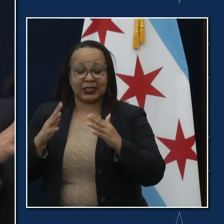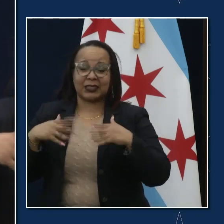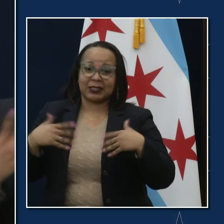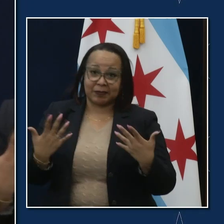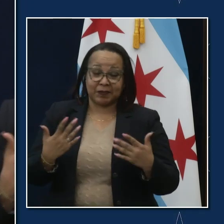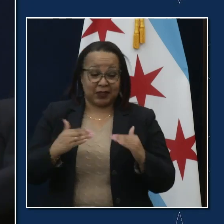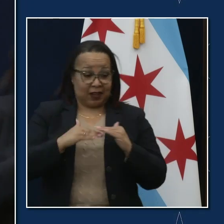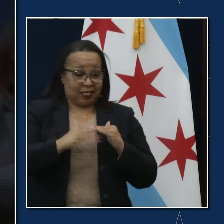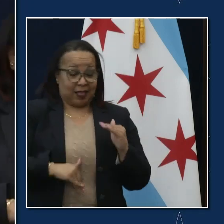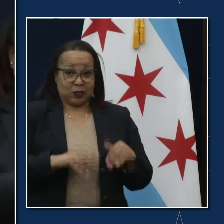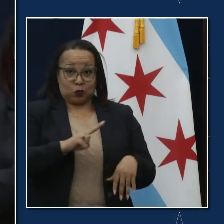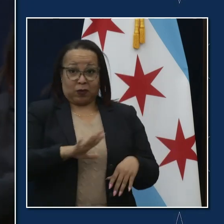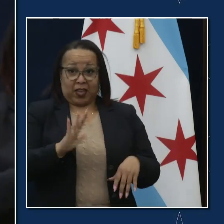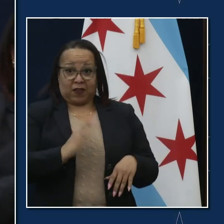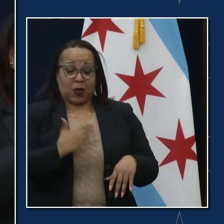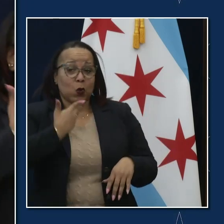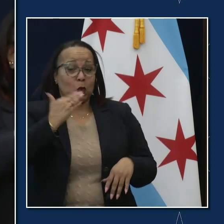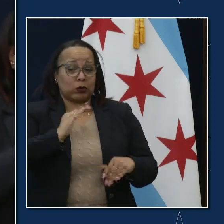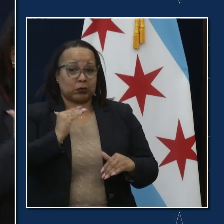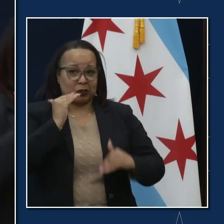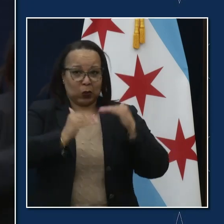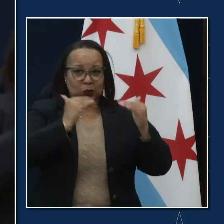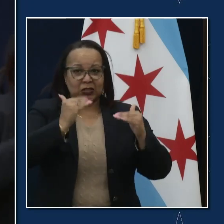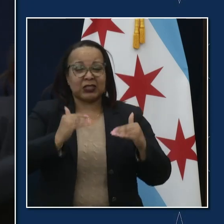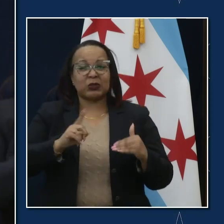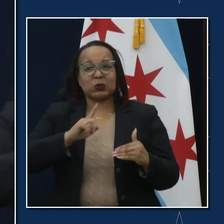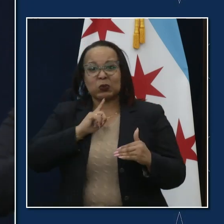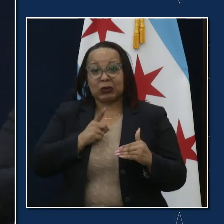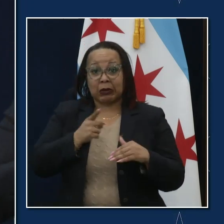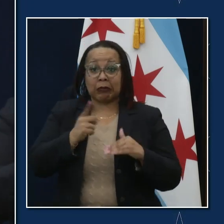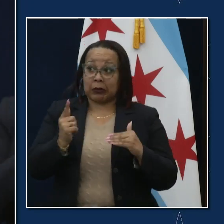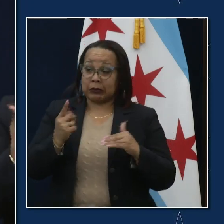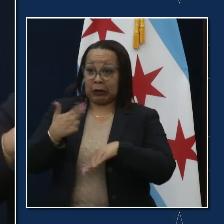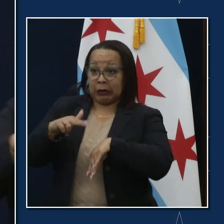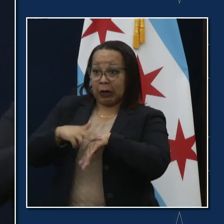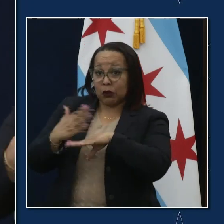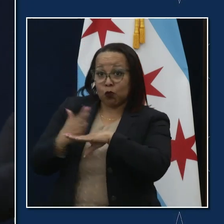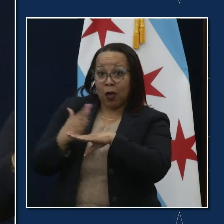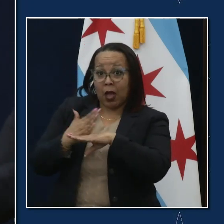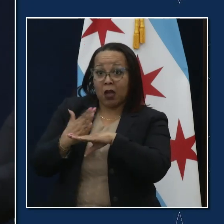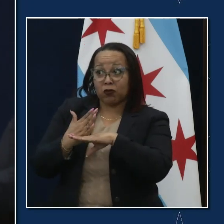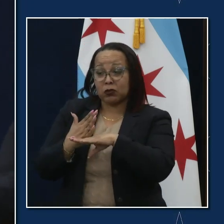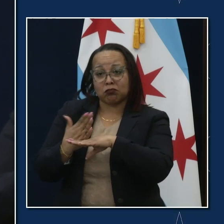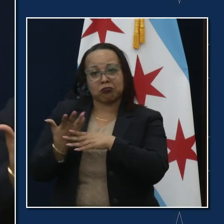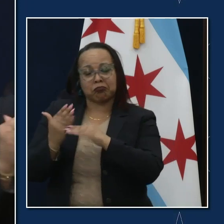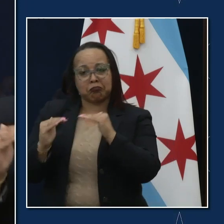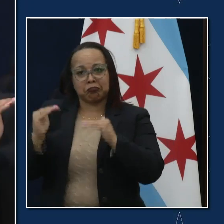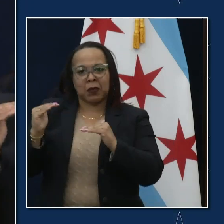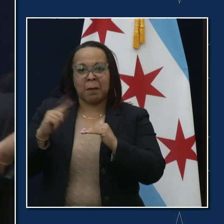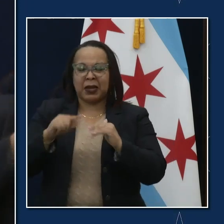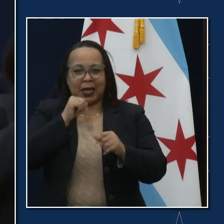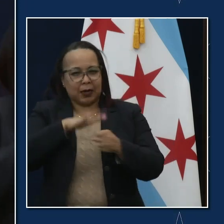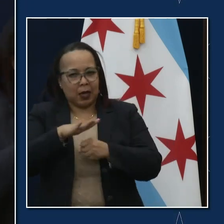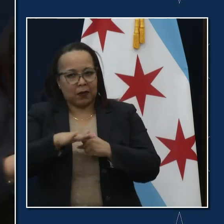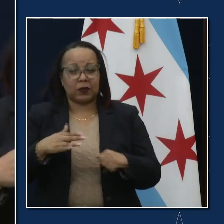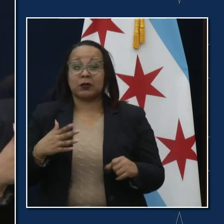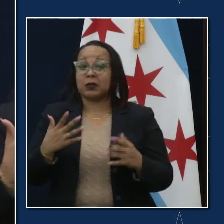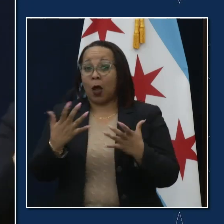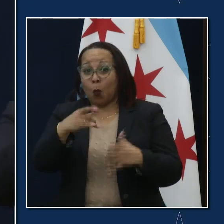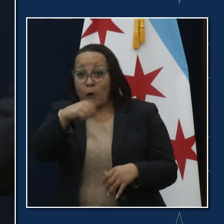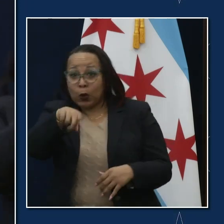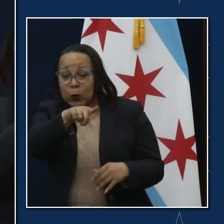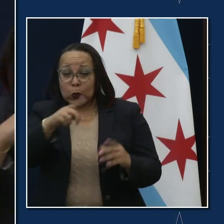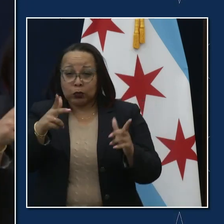less than 2 in 5 of our older adults. That's well above national averages, but it's not enough. So the number one thing I want you